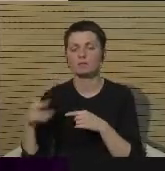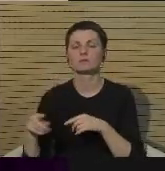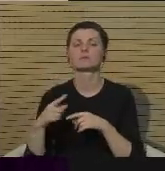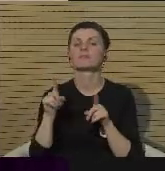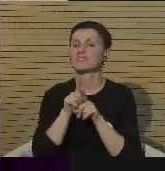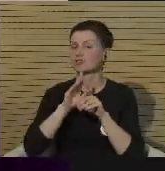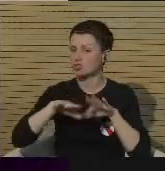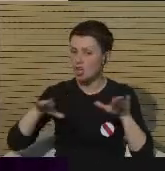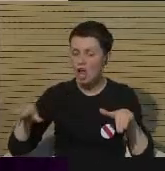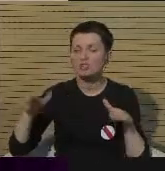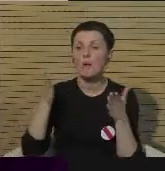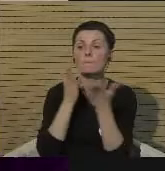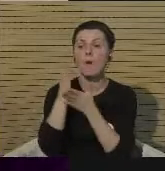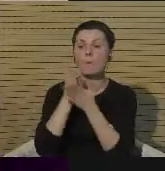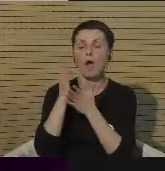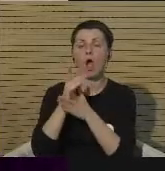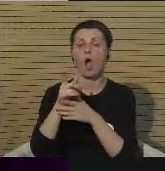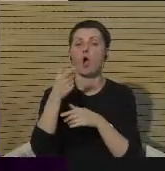And